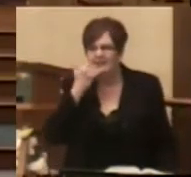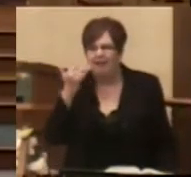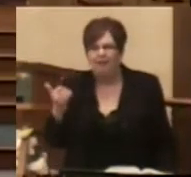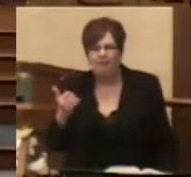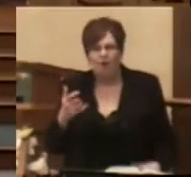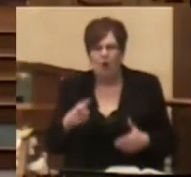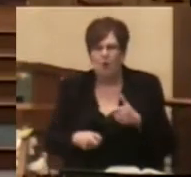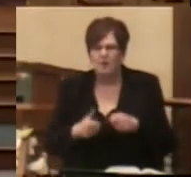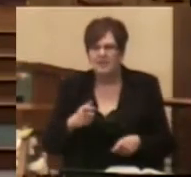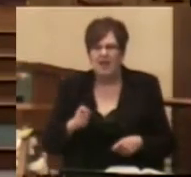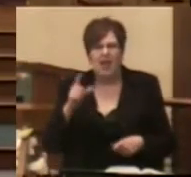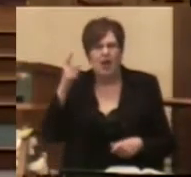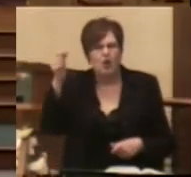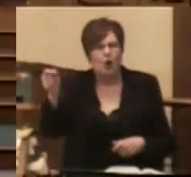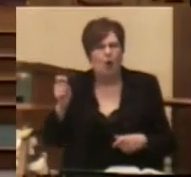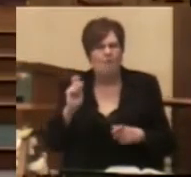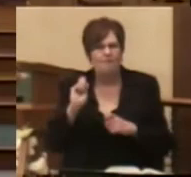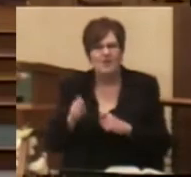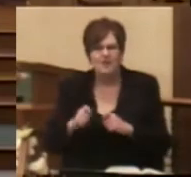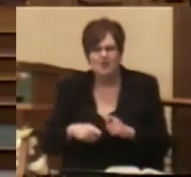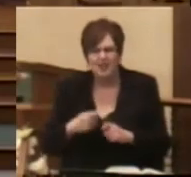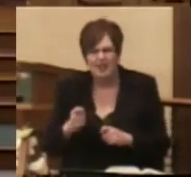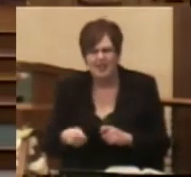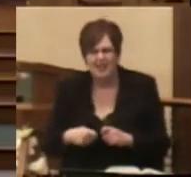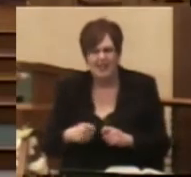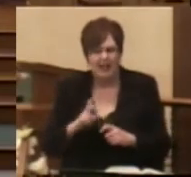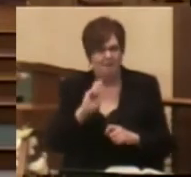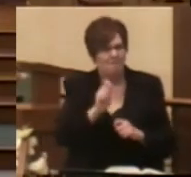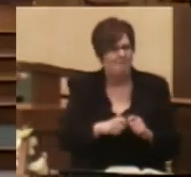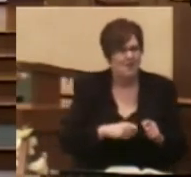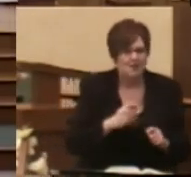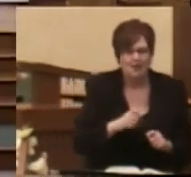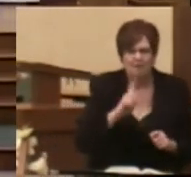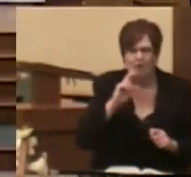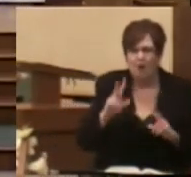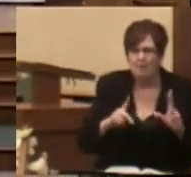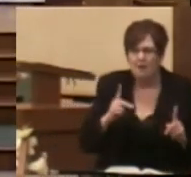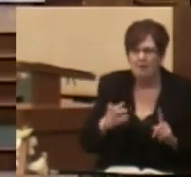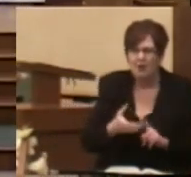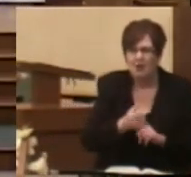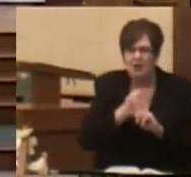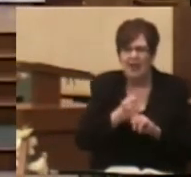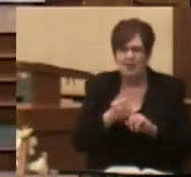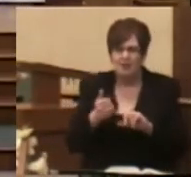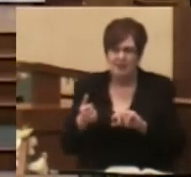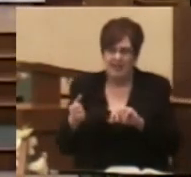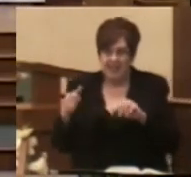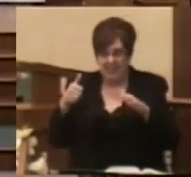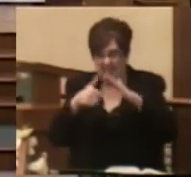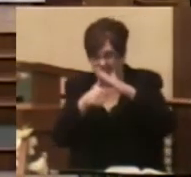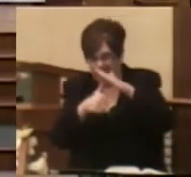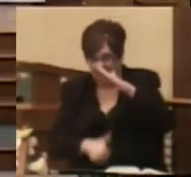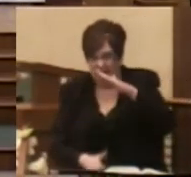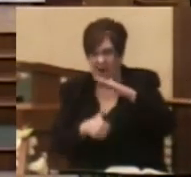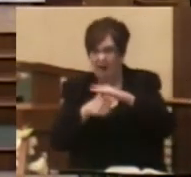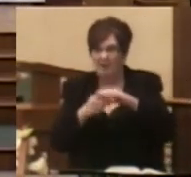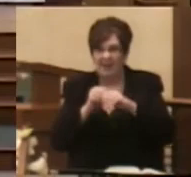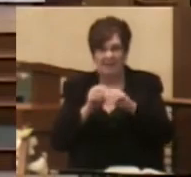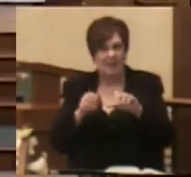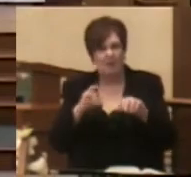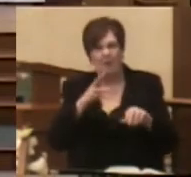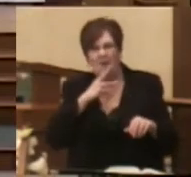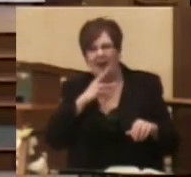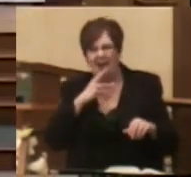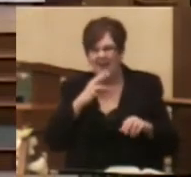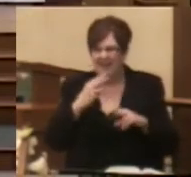go fishing. Go fishing for folks. And when you catch them, you dunk them. You dunk them in the water in the name of the Father and